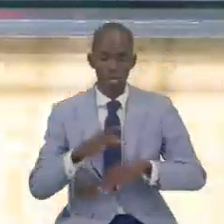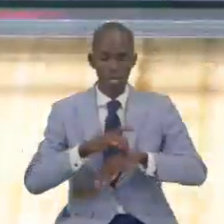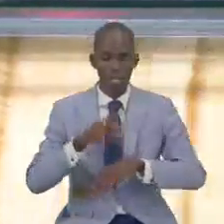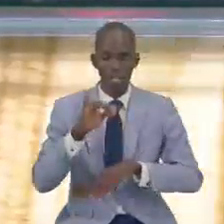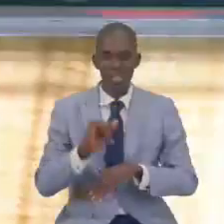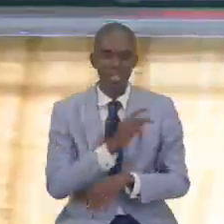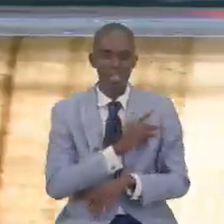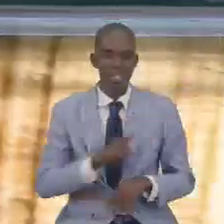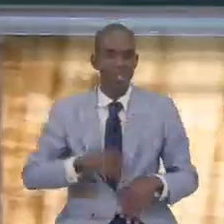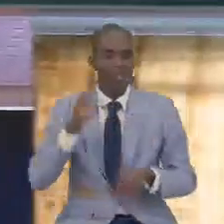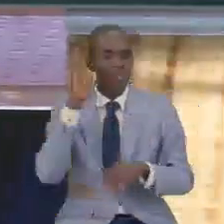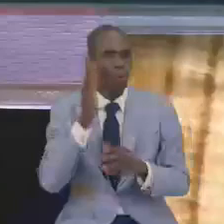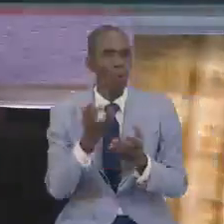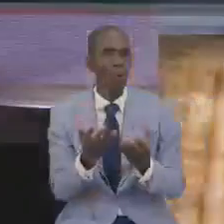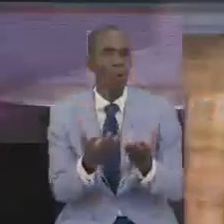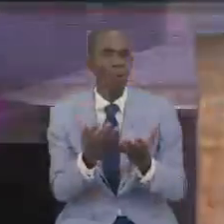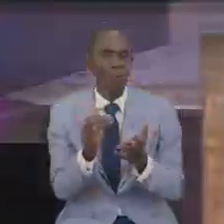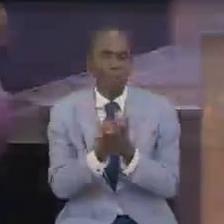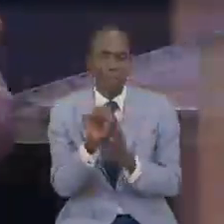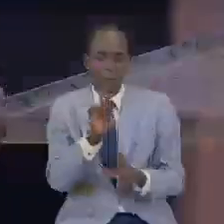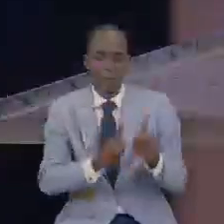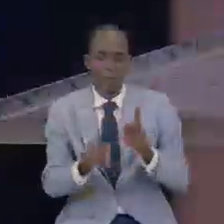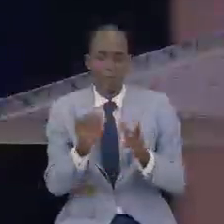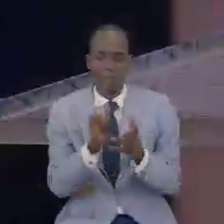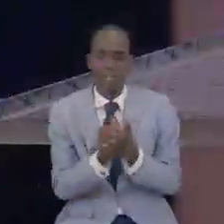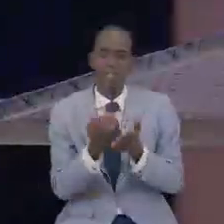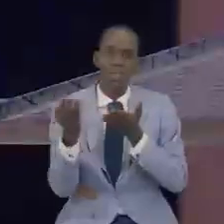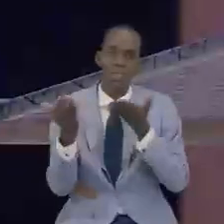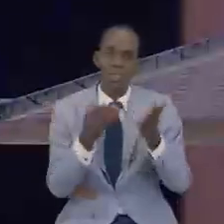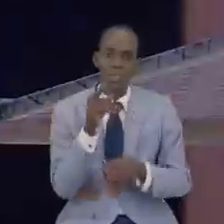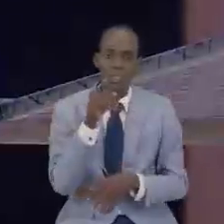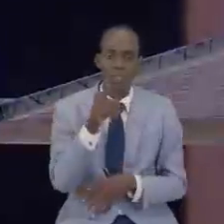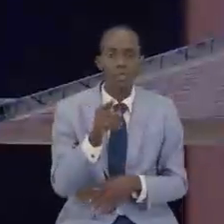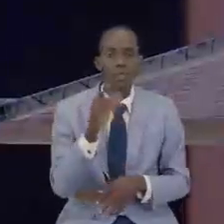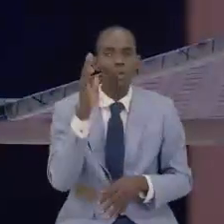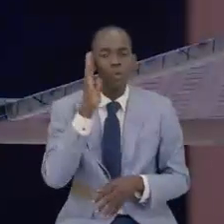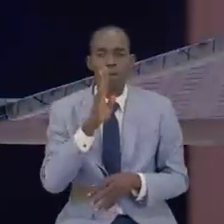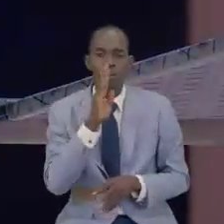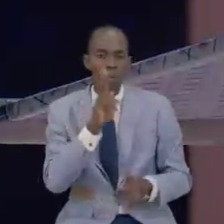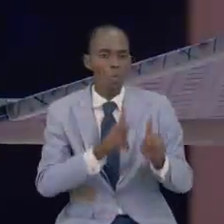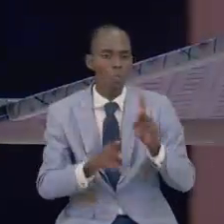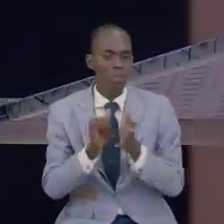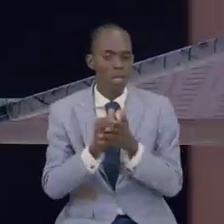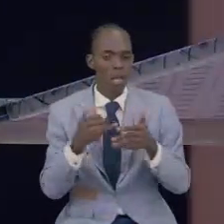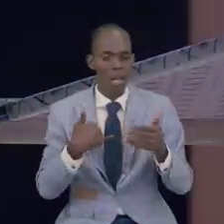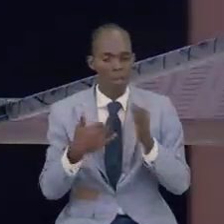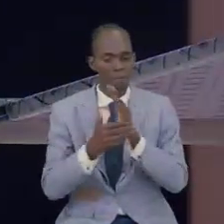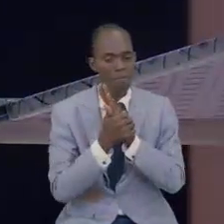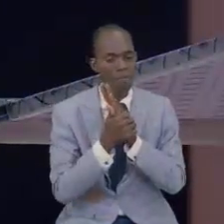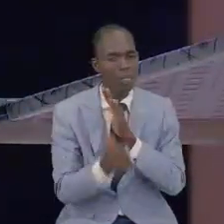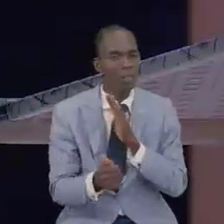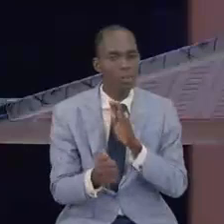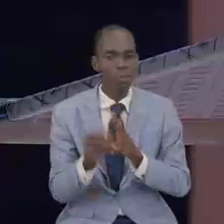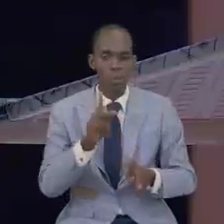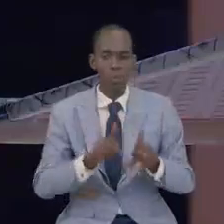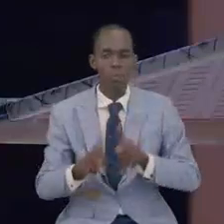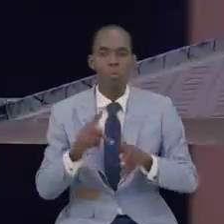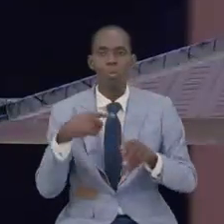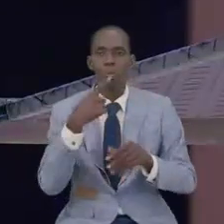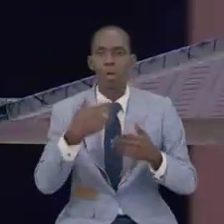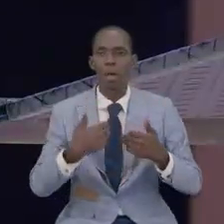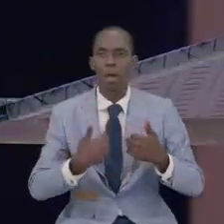would desire that the people who serve him, that they will be people of skill, they'll be people who